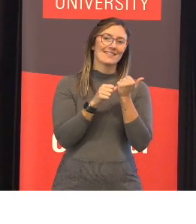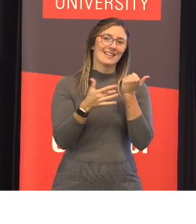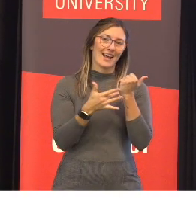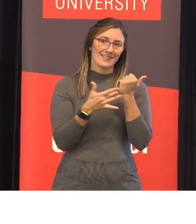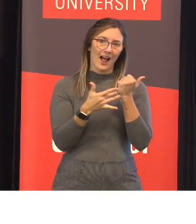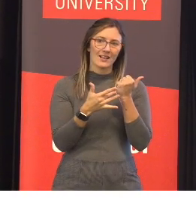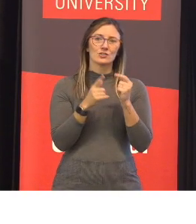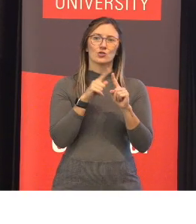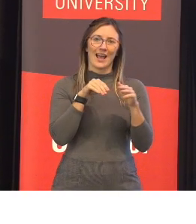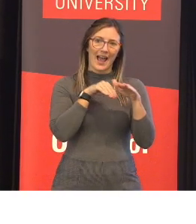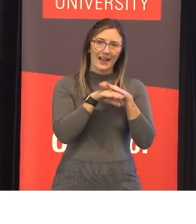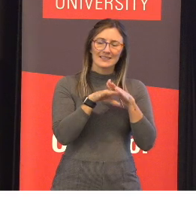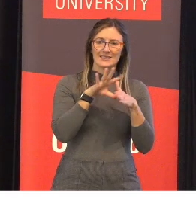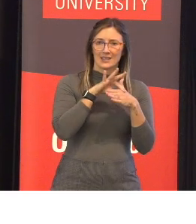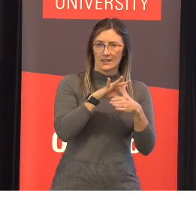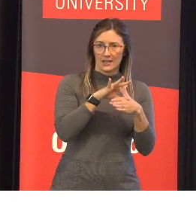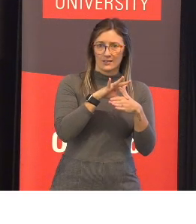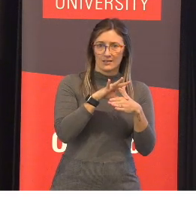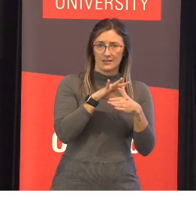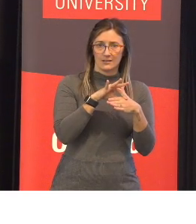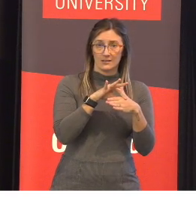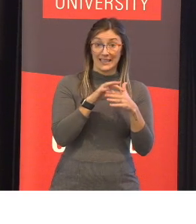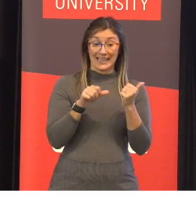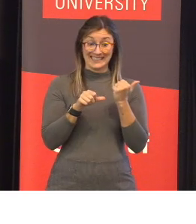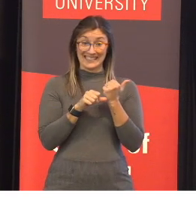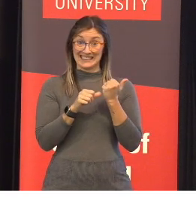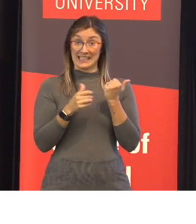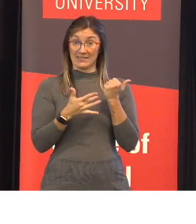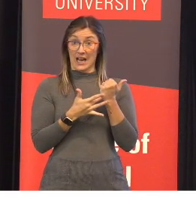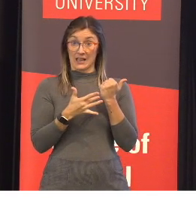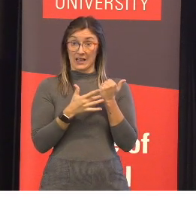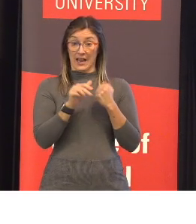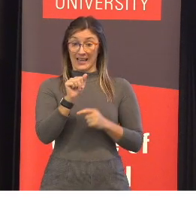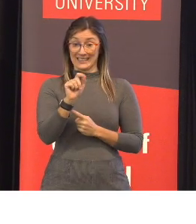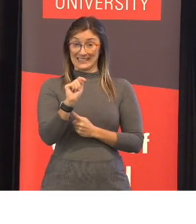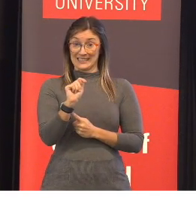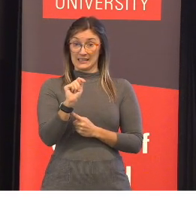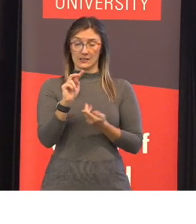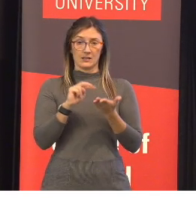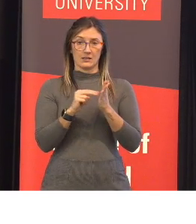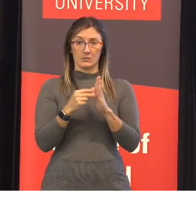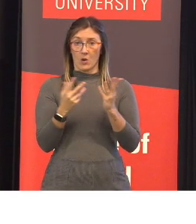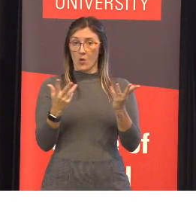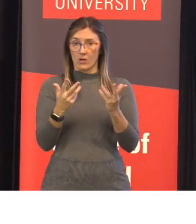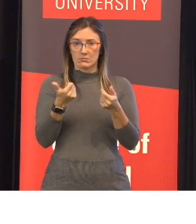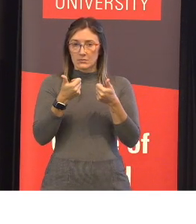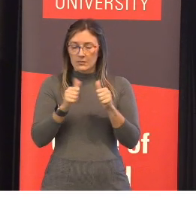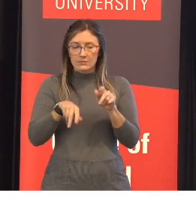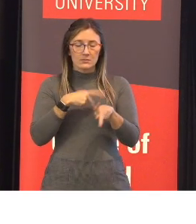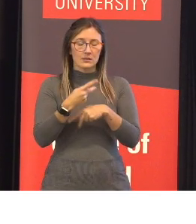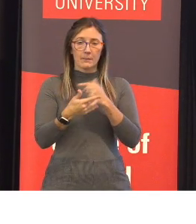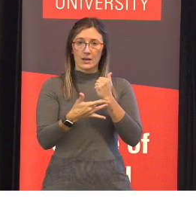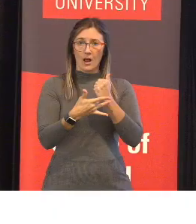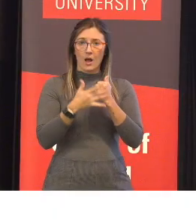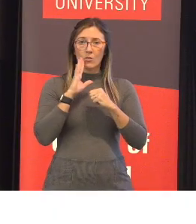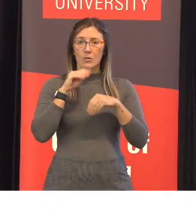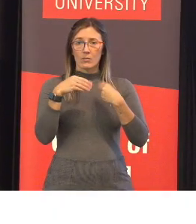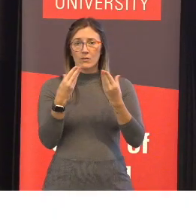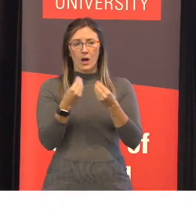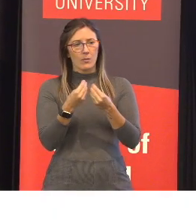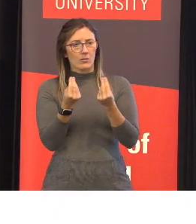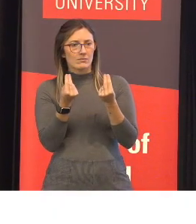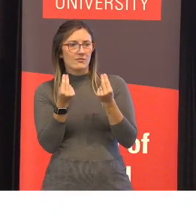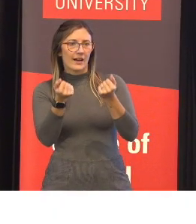access content. Assistive technology is any kind of technology that allows someone easier, faster, more